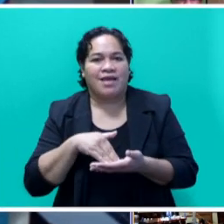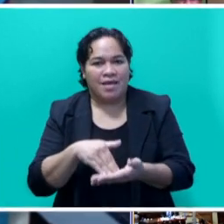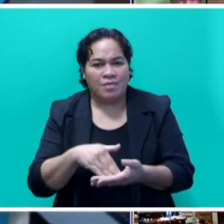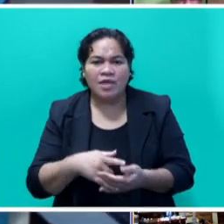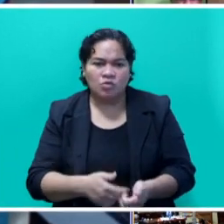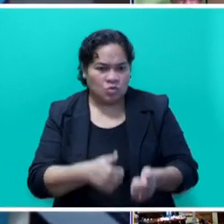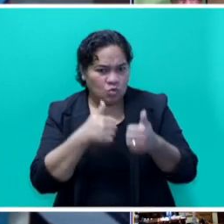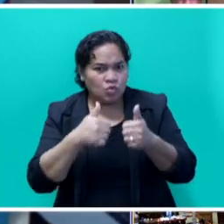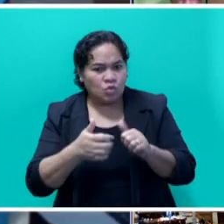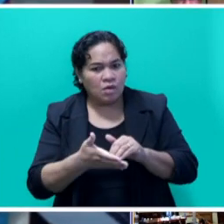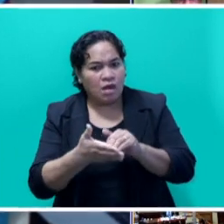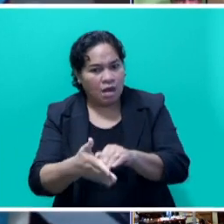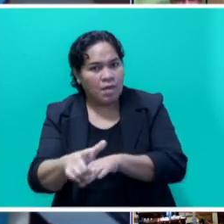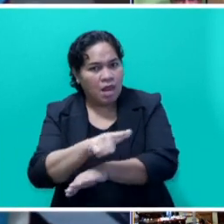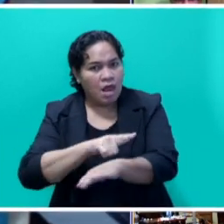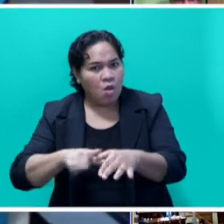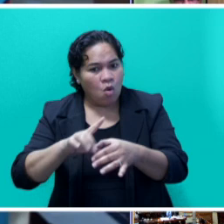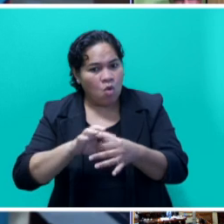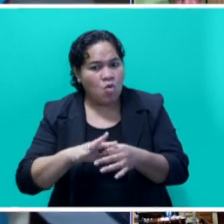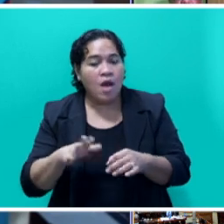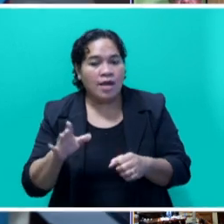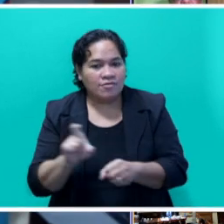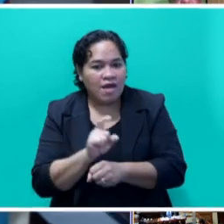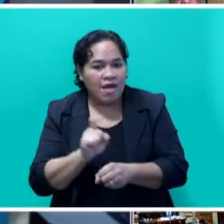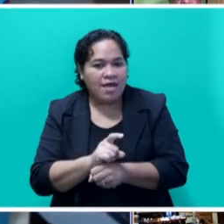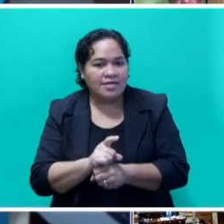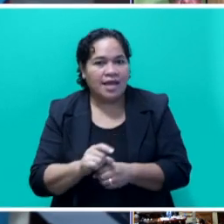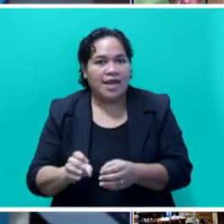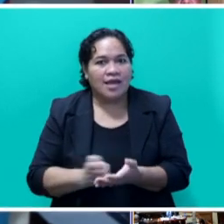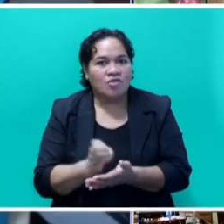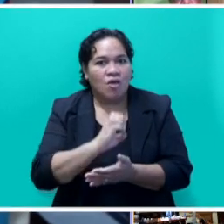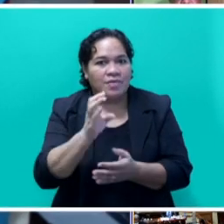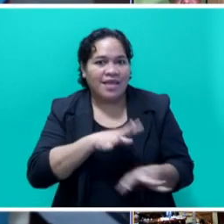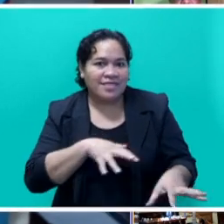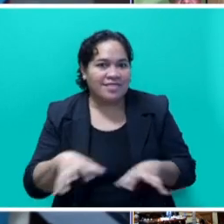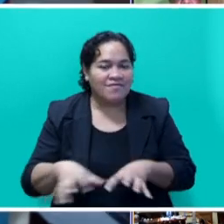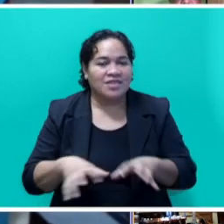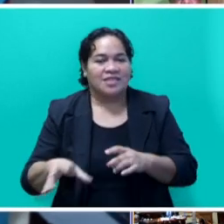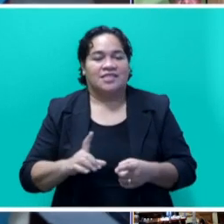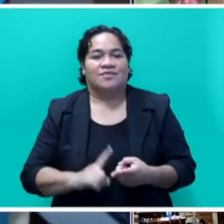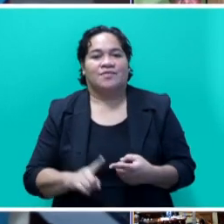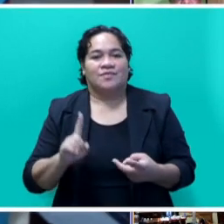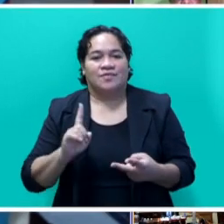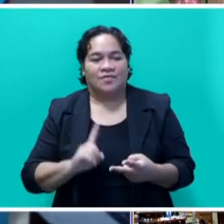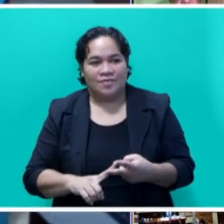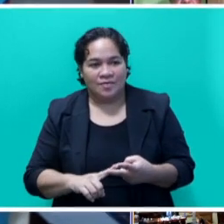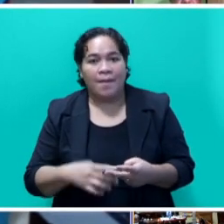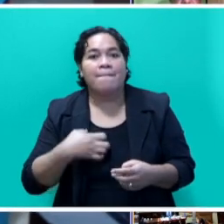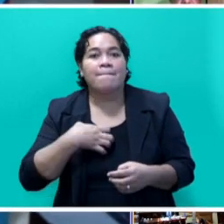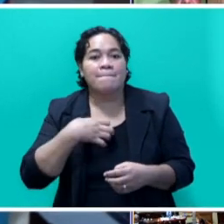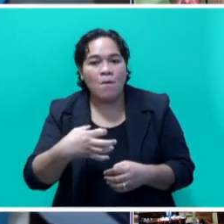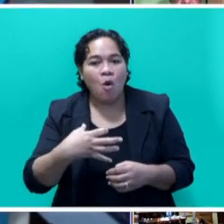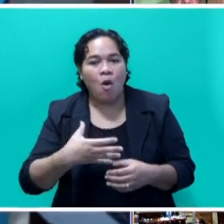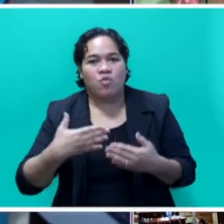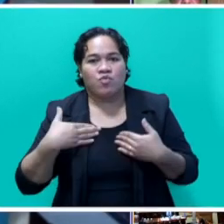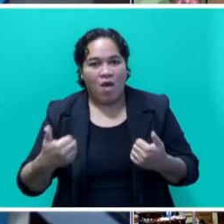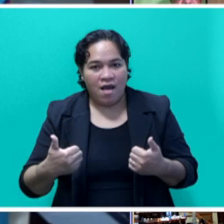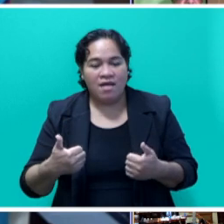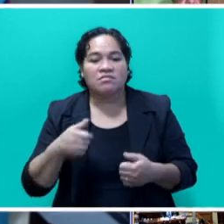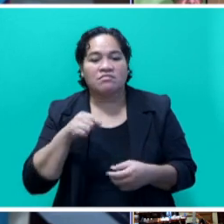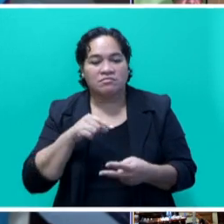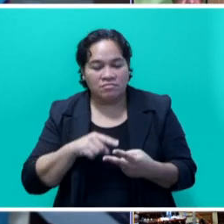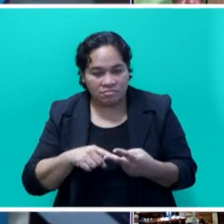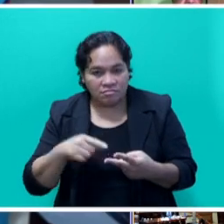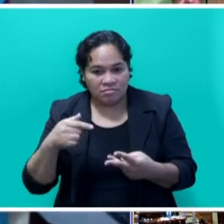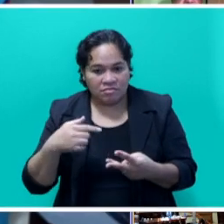thing. It will create economic activity. It will create jobs. It will create more prosperity and more